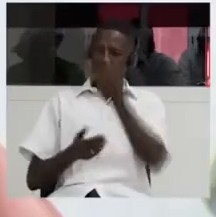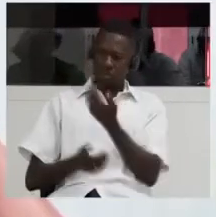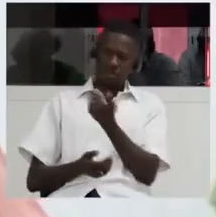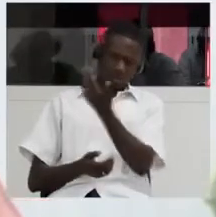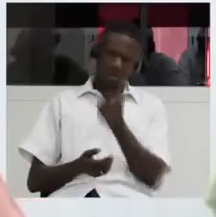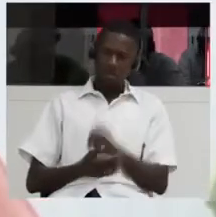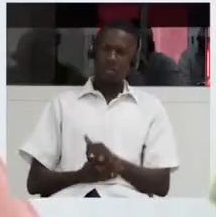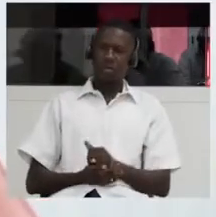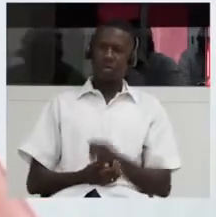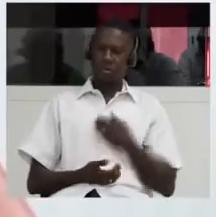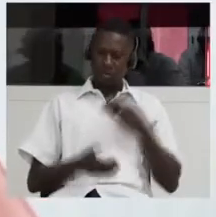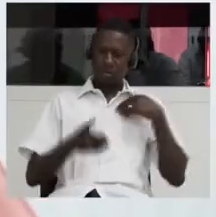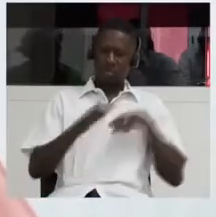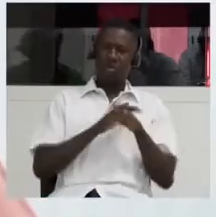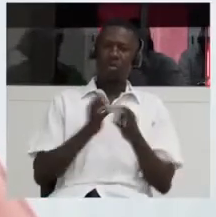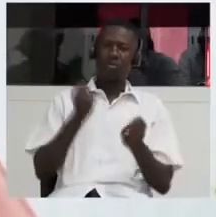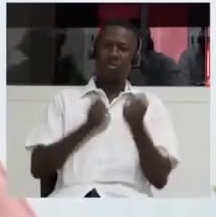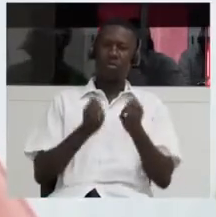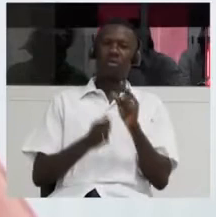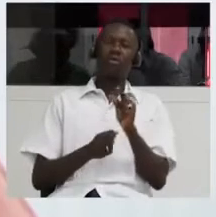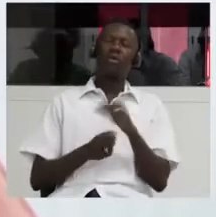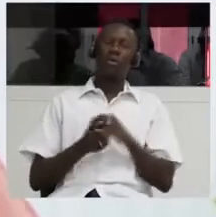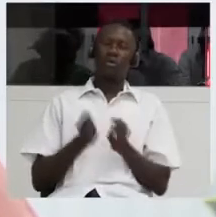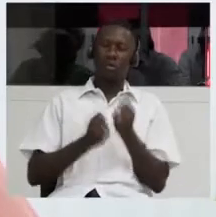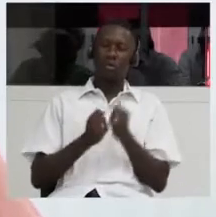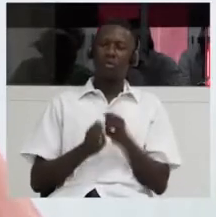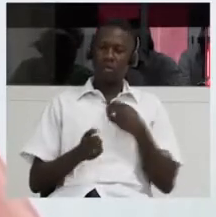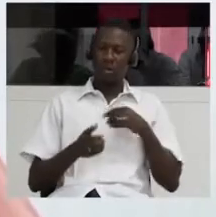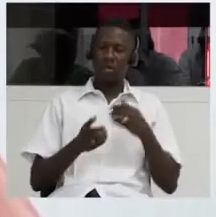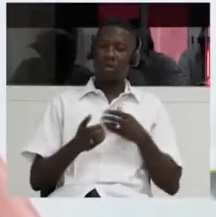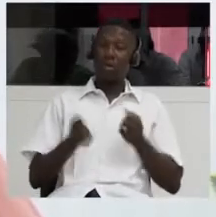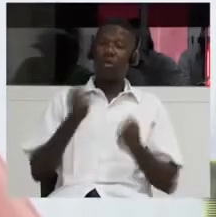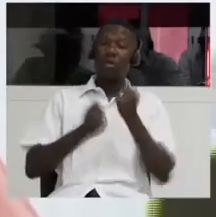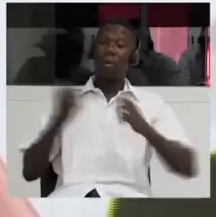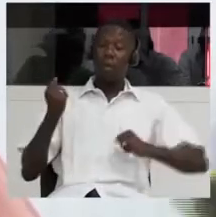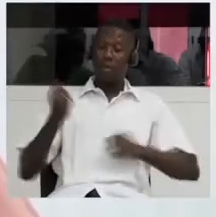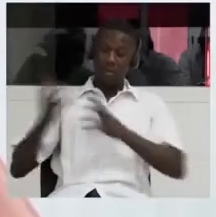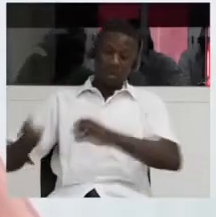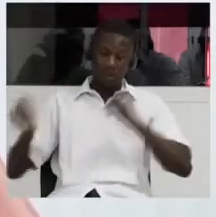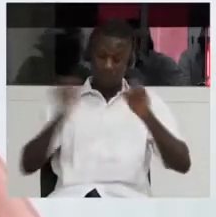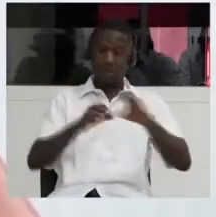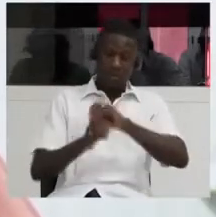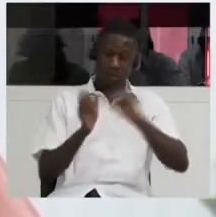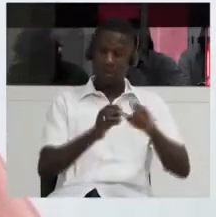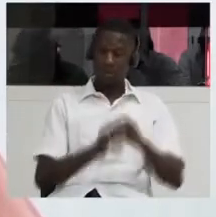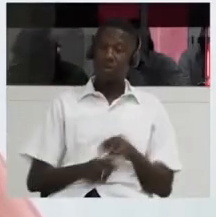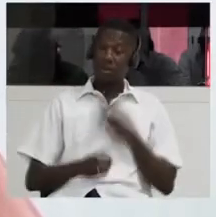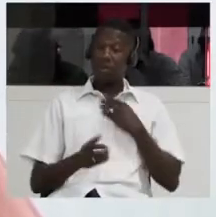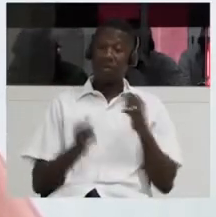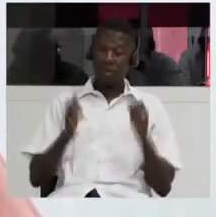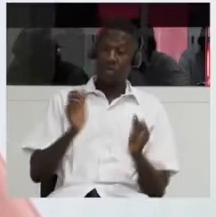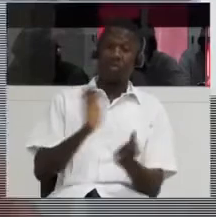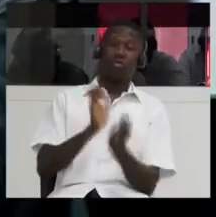me a pickup and said I should load that pickup with reserve ammunition, so in case there is contact, we will still have ammunition.